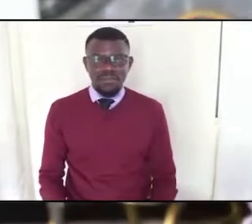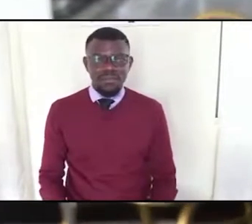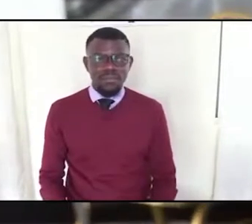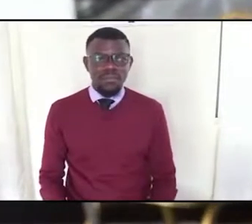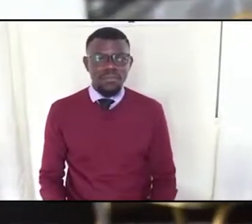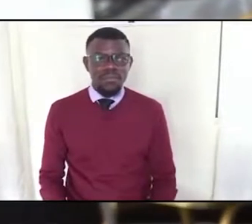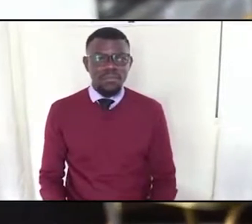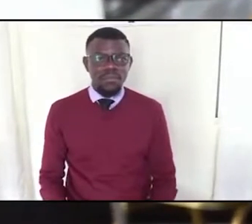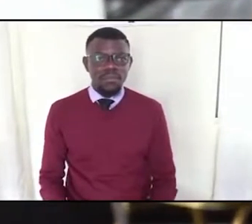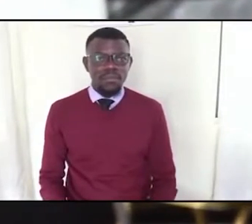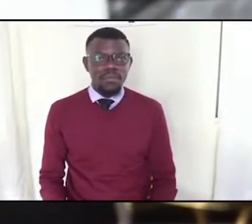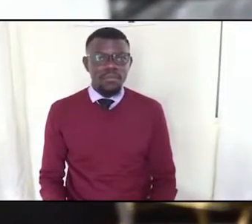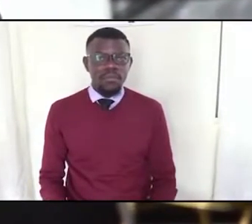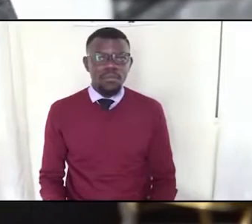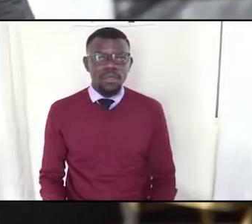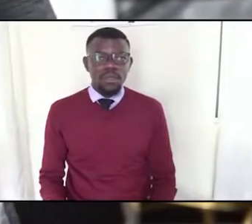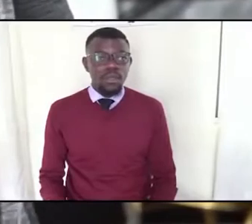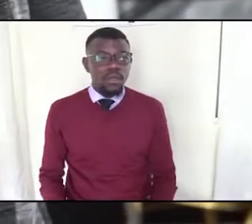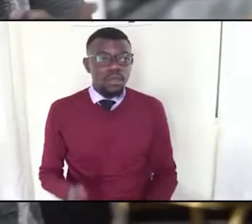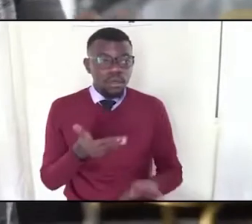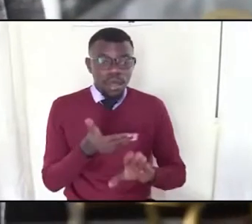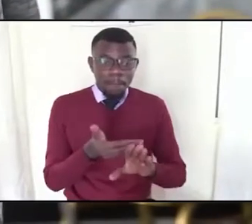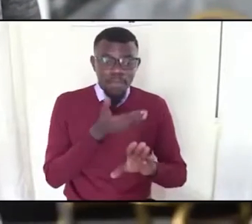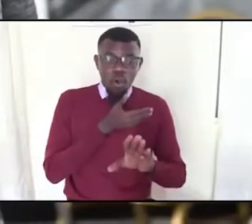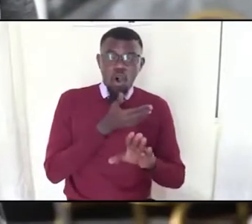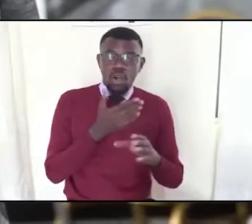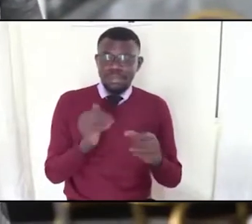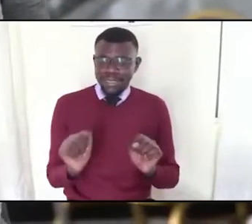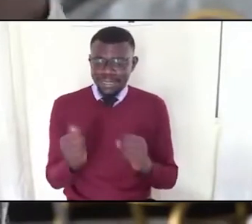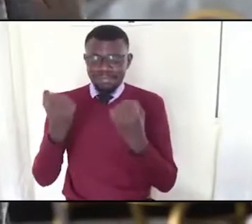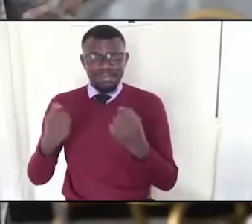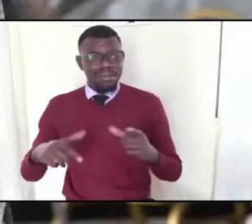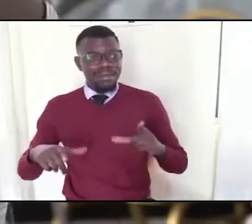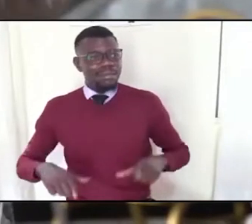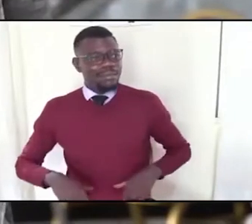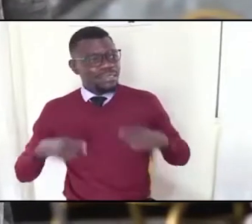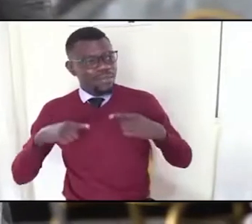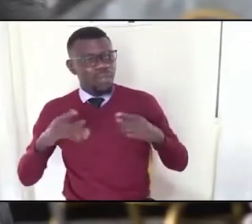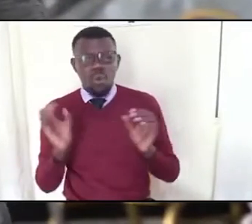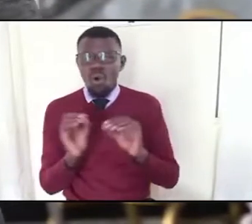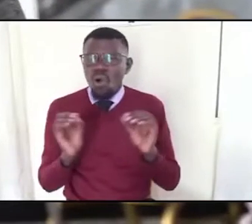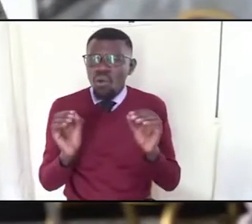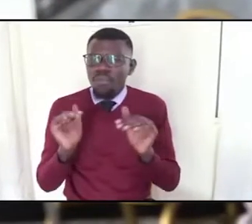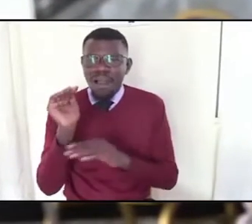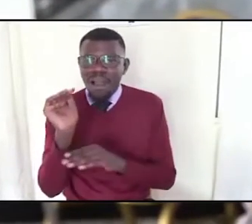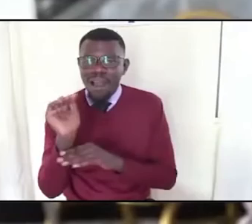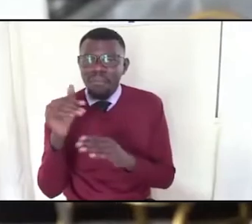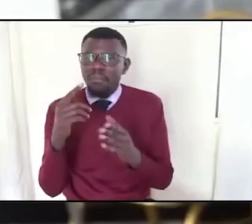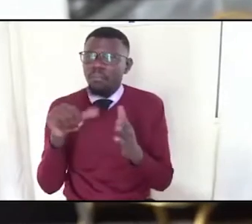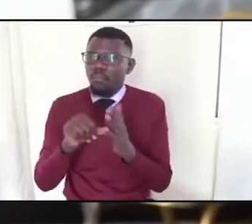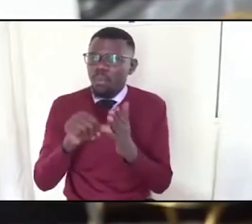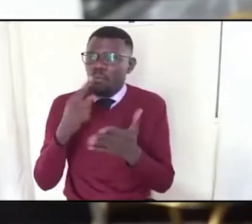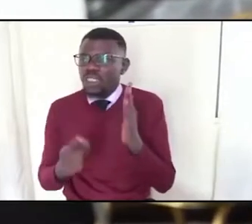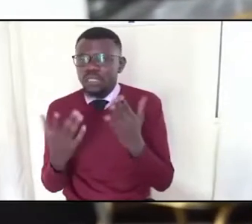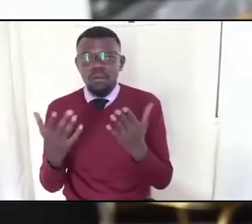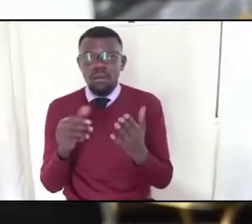Before anything else happened, before she could even rescue herself, trying to ask what is happening,